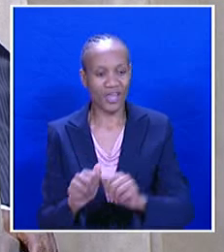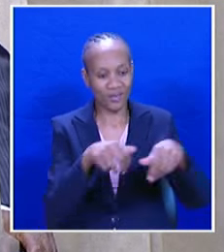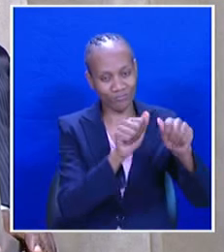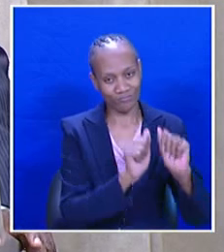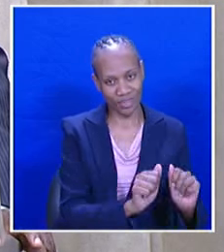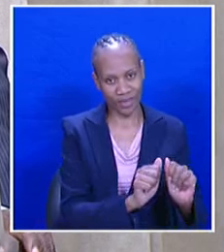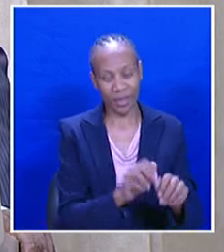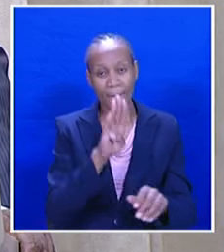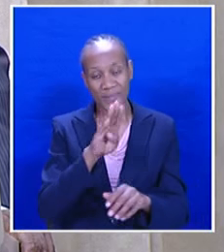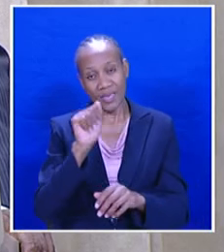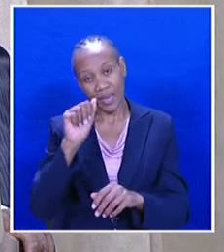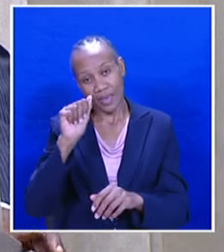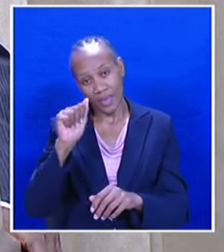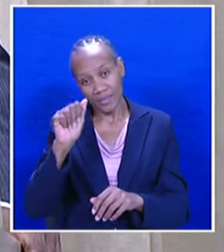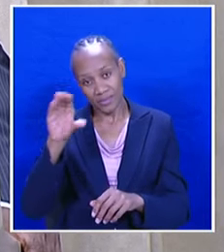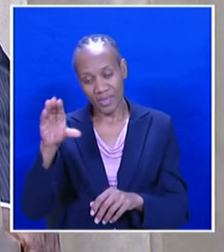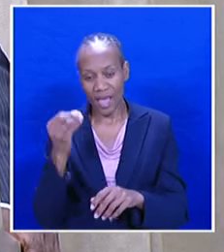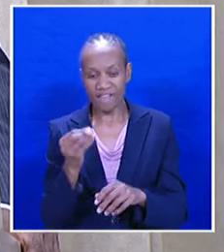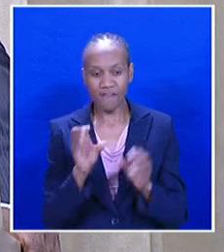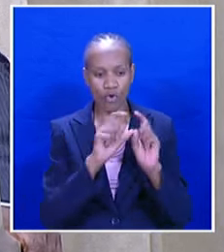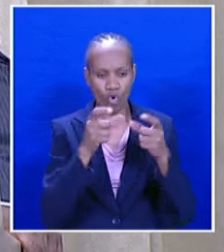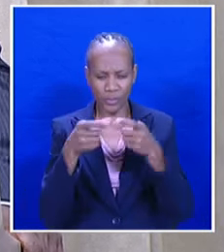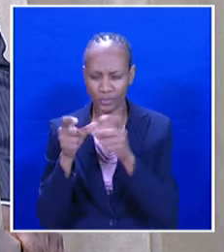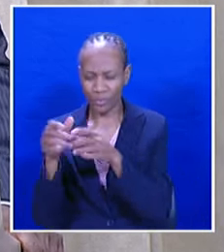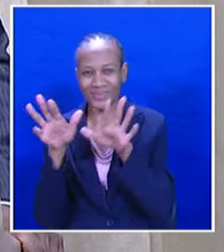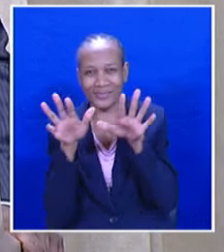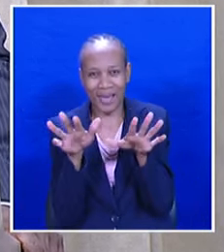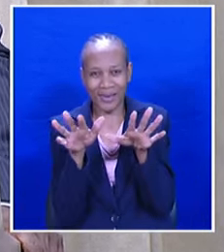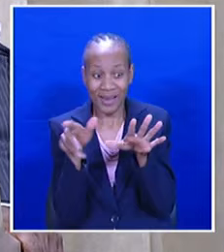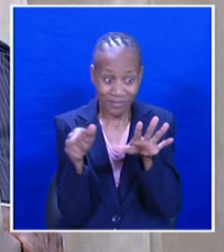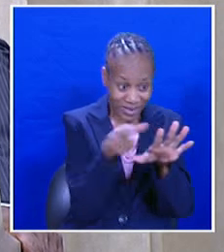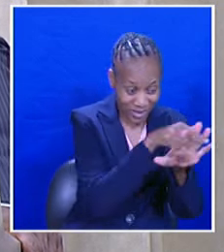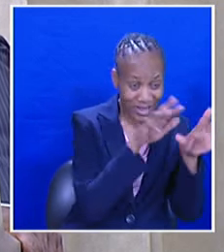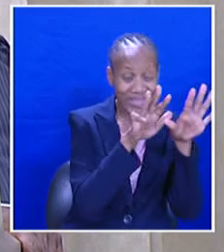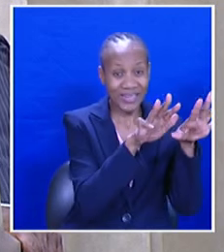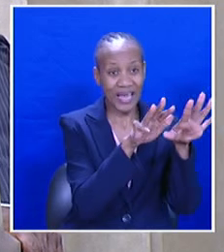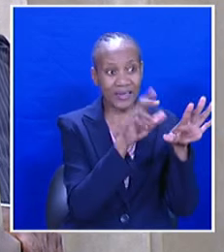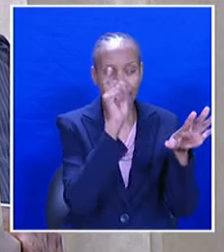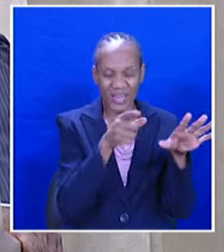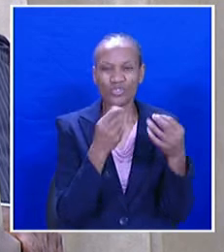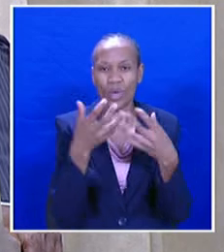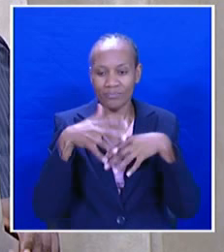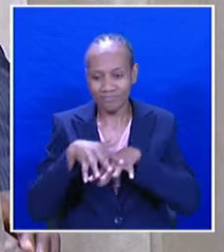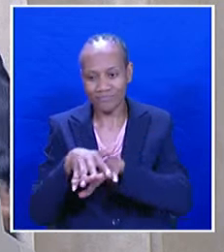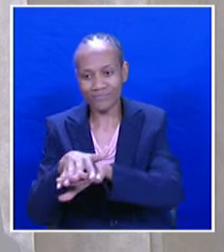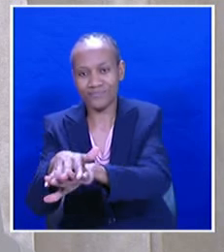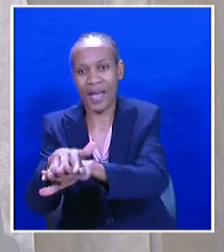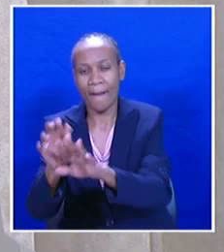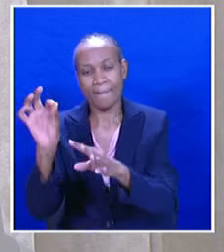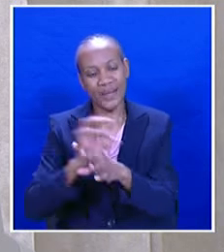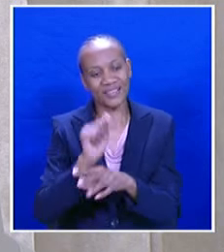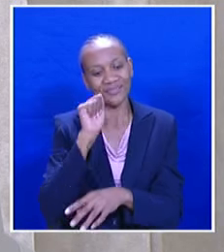committees which are responsible for implementing BNC outcomes and identifying new areas for